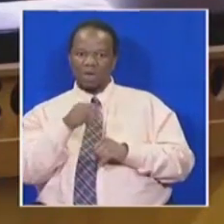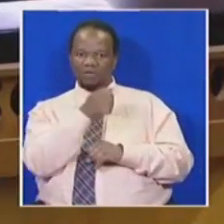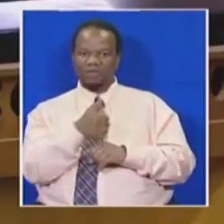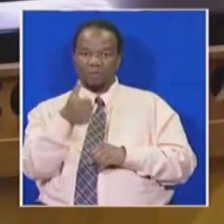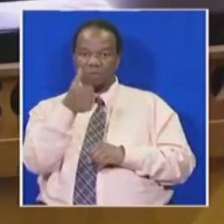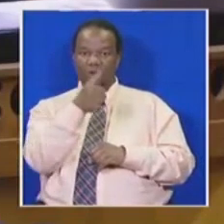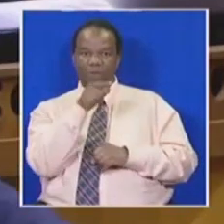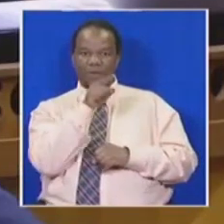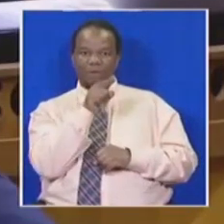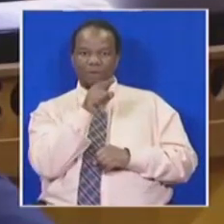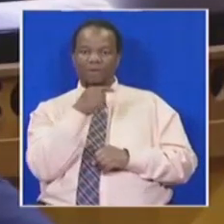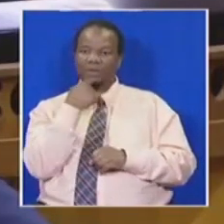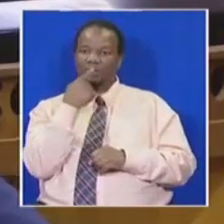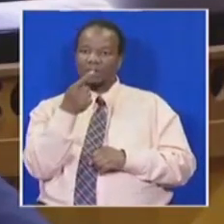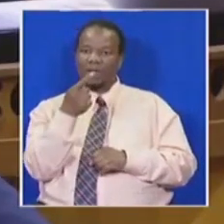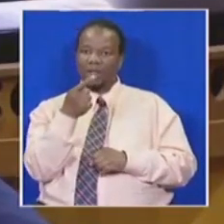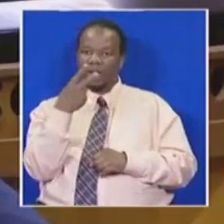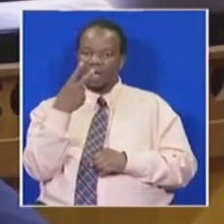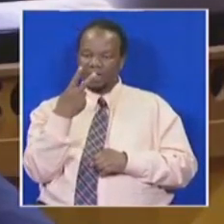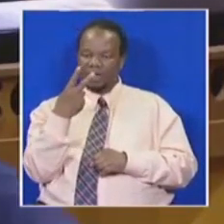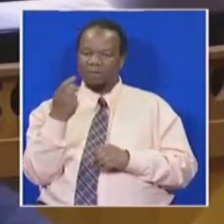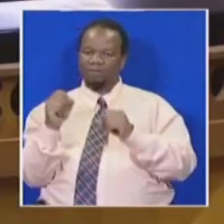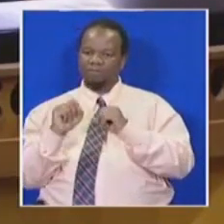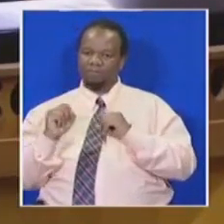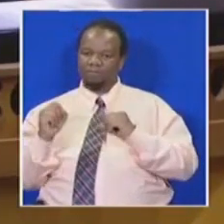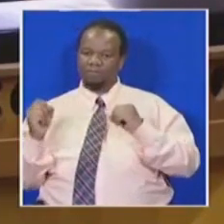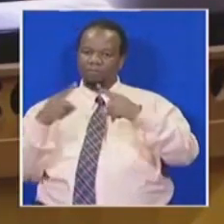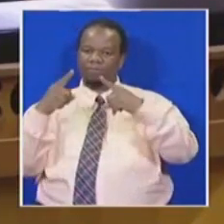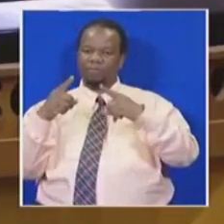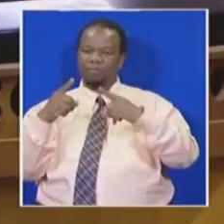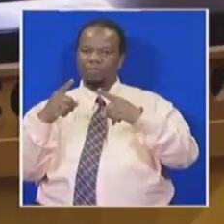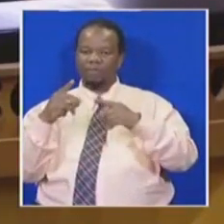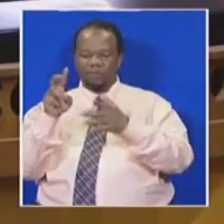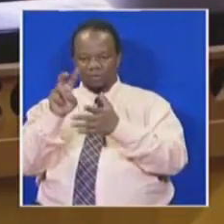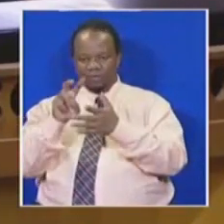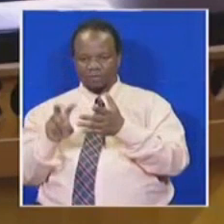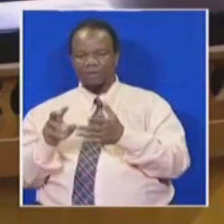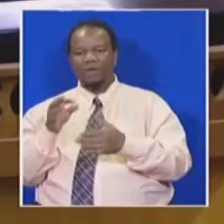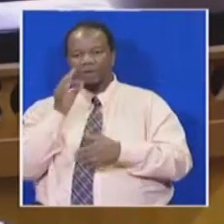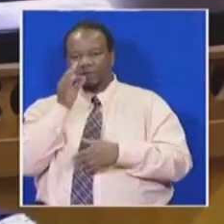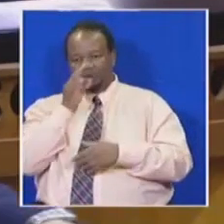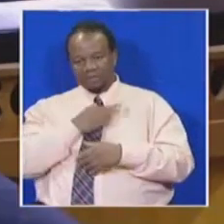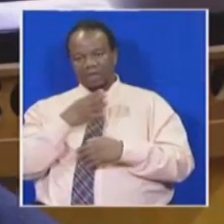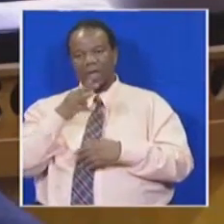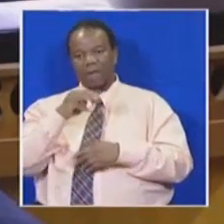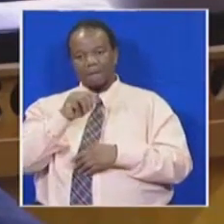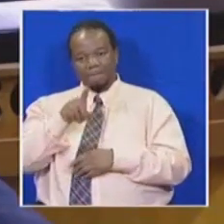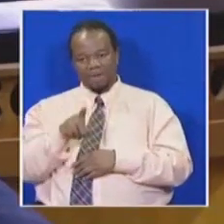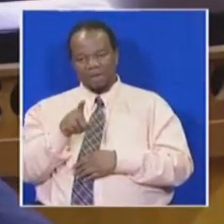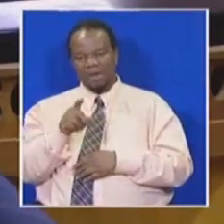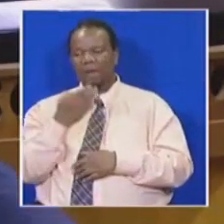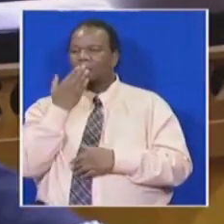party sends out his second text message. It reads, "Dear Members of Parliament,